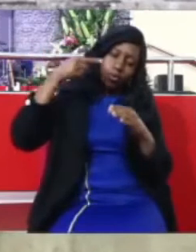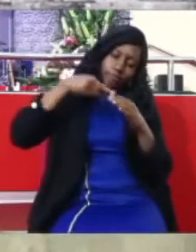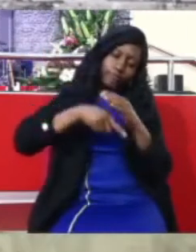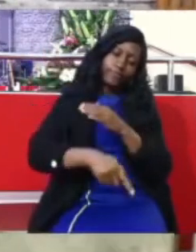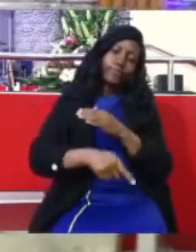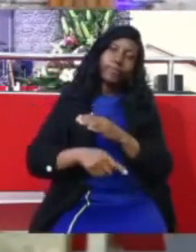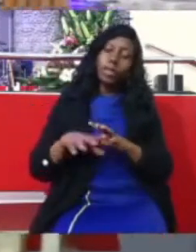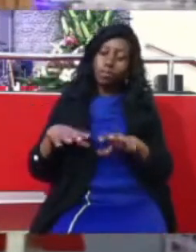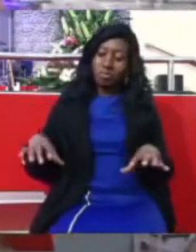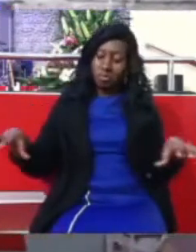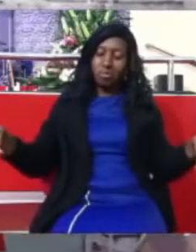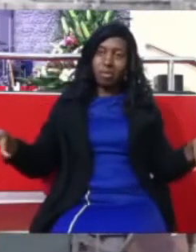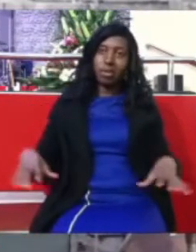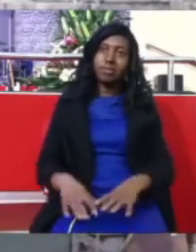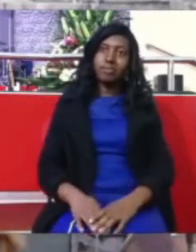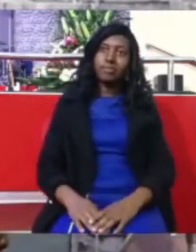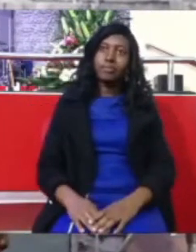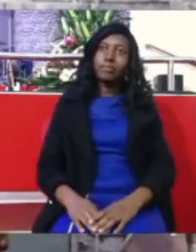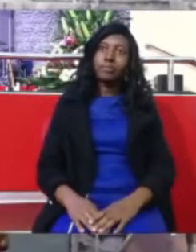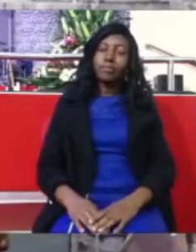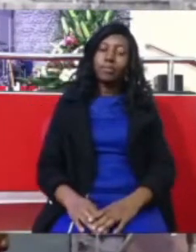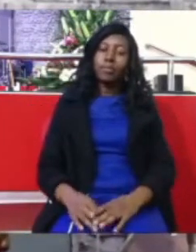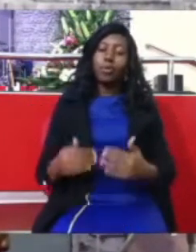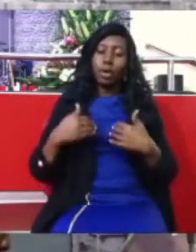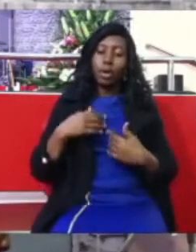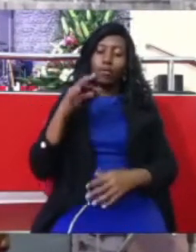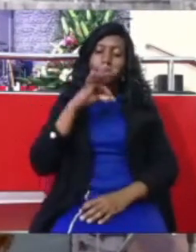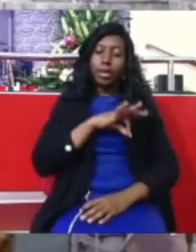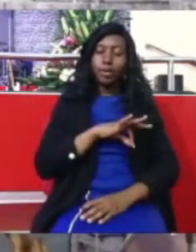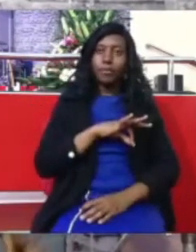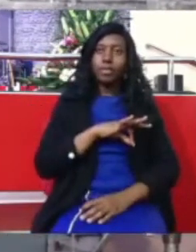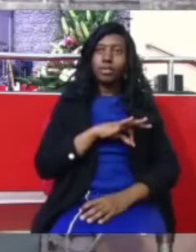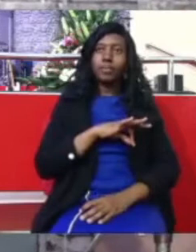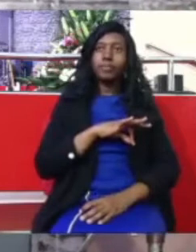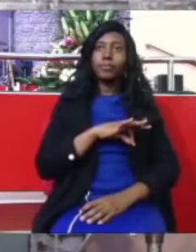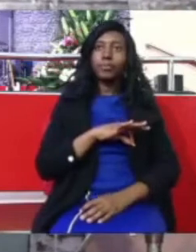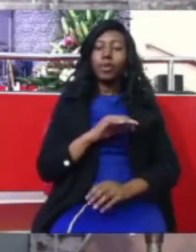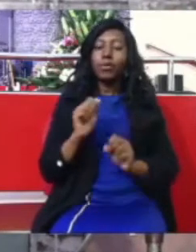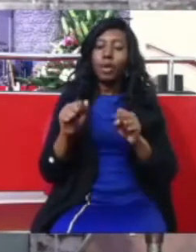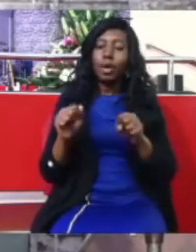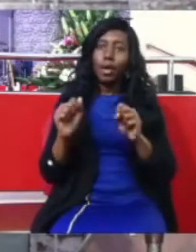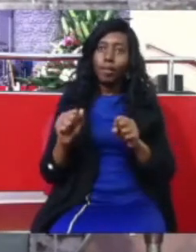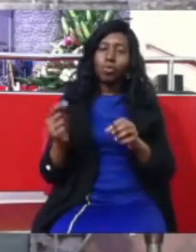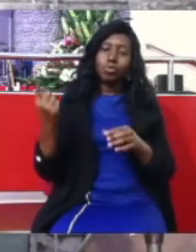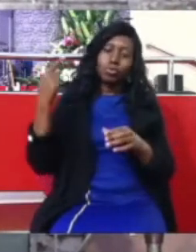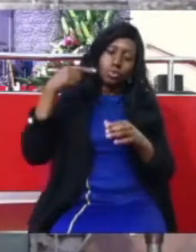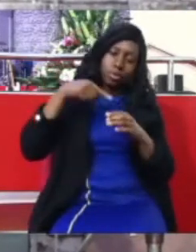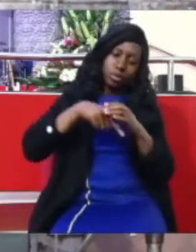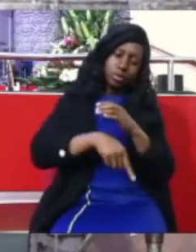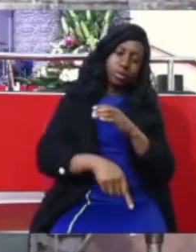at the shores of the lake. So there are benefits of being able to get into deep